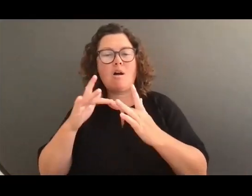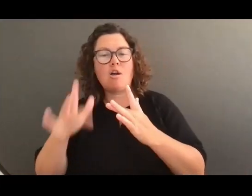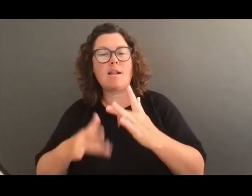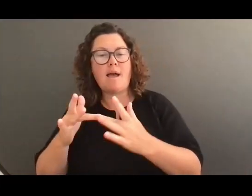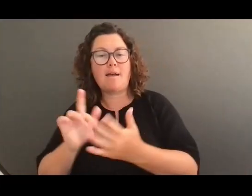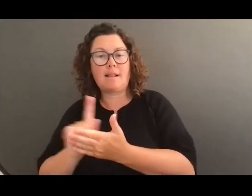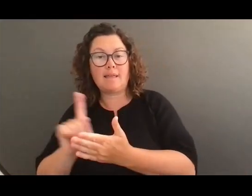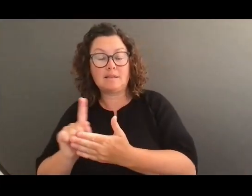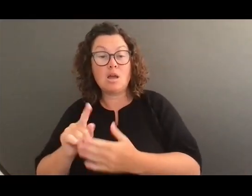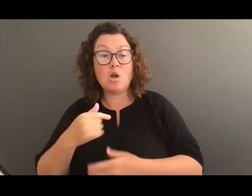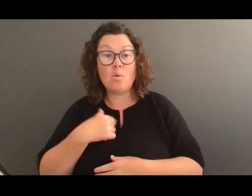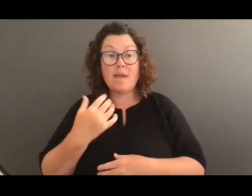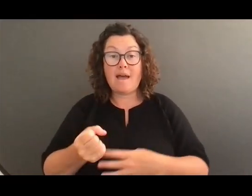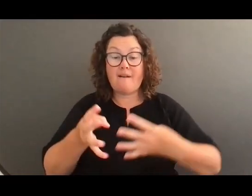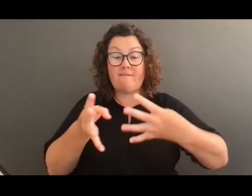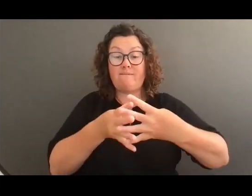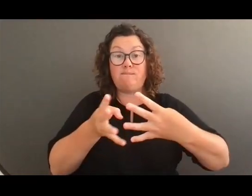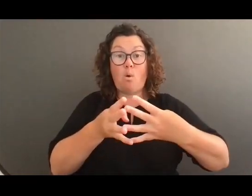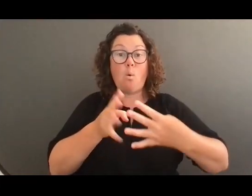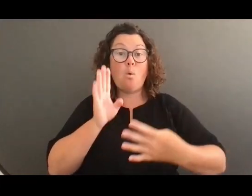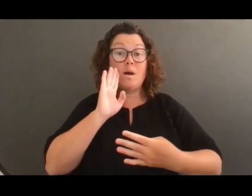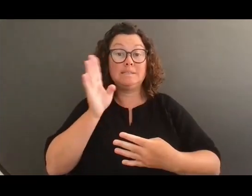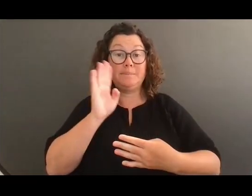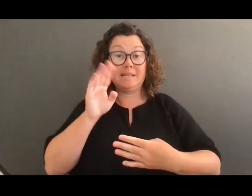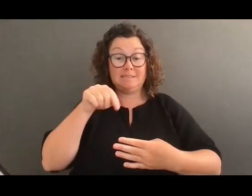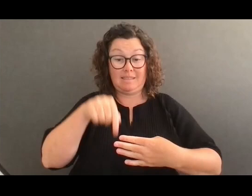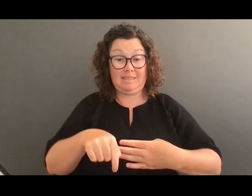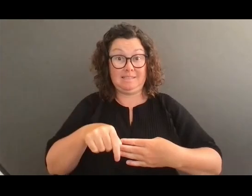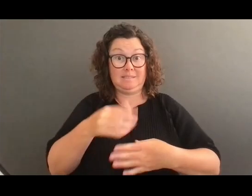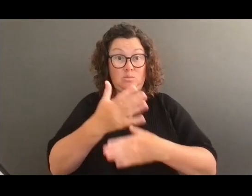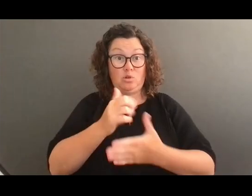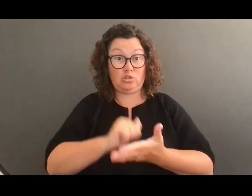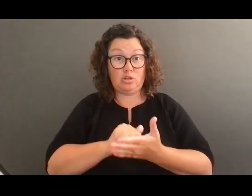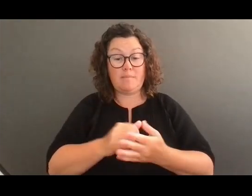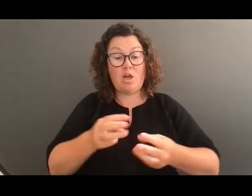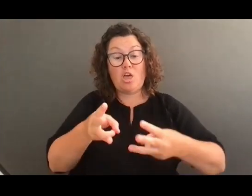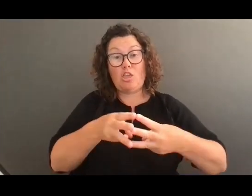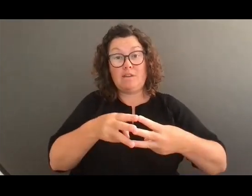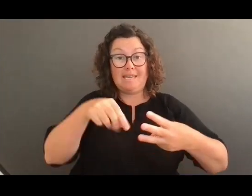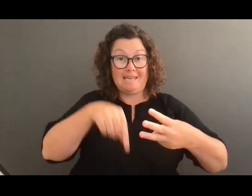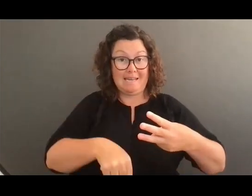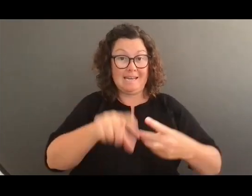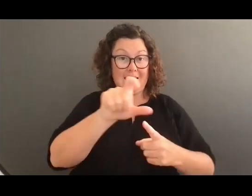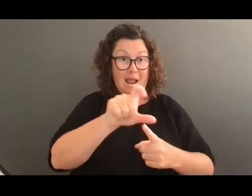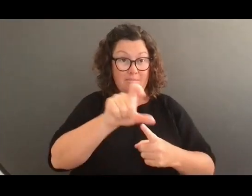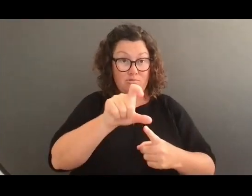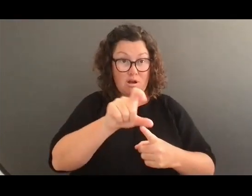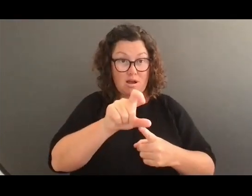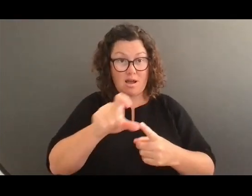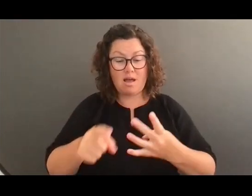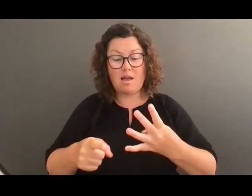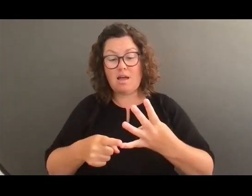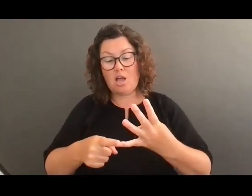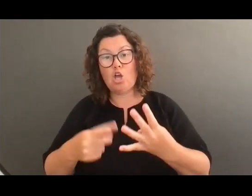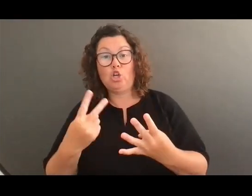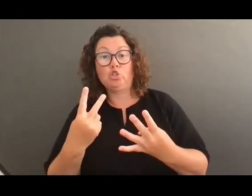speakers in this session. 3 are here on site in Canberra, and 2 speakers who are